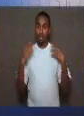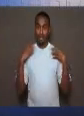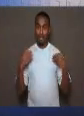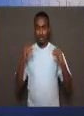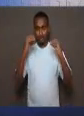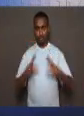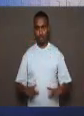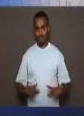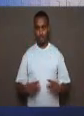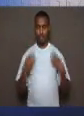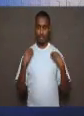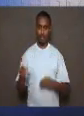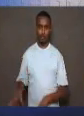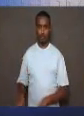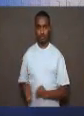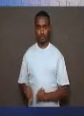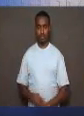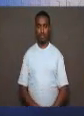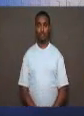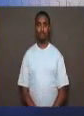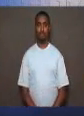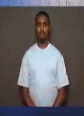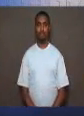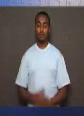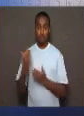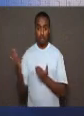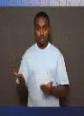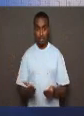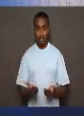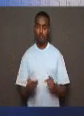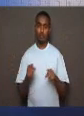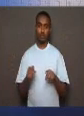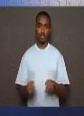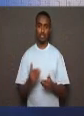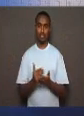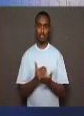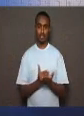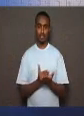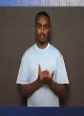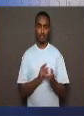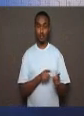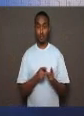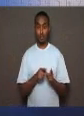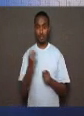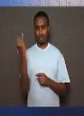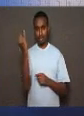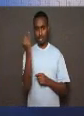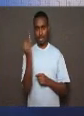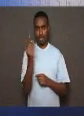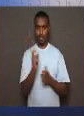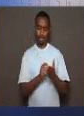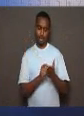Hello, teacher. Hello, students. Welcome to today's lesson on arts and